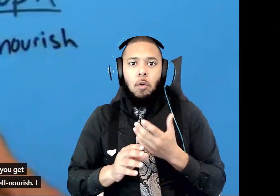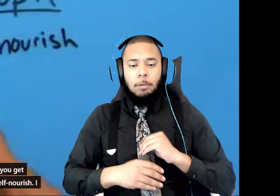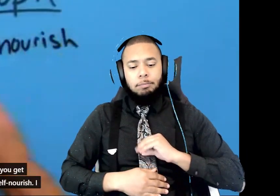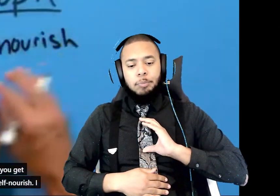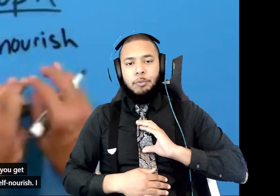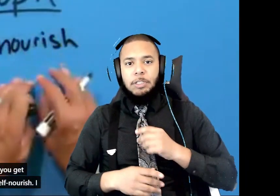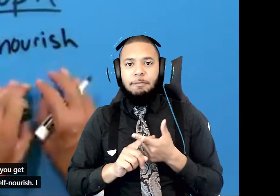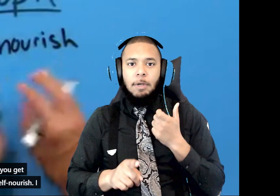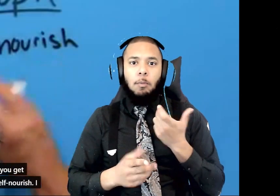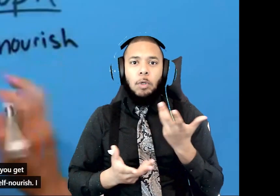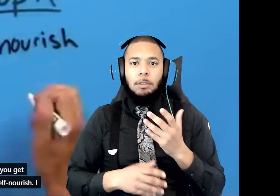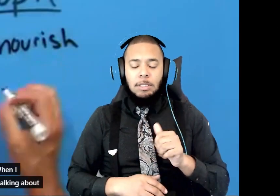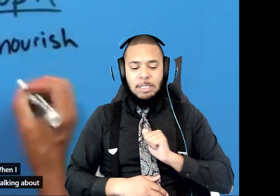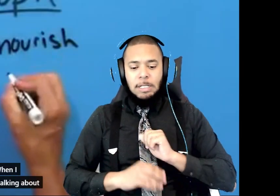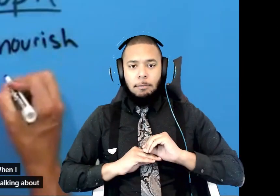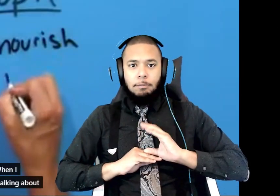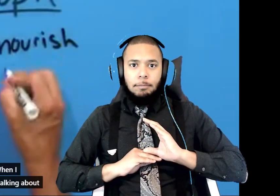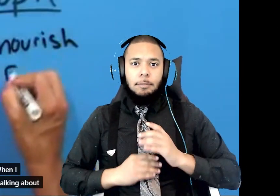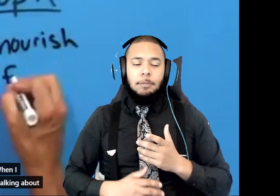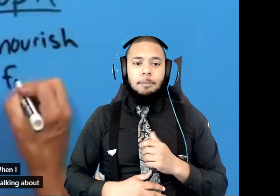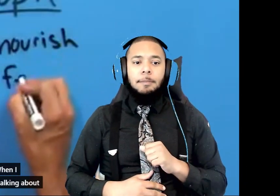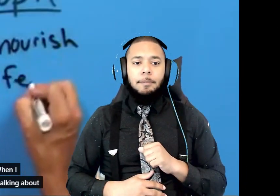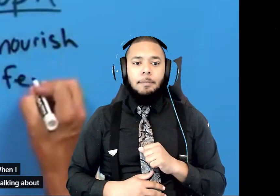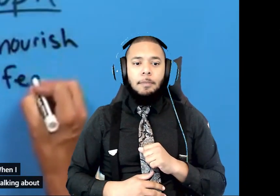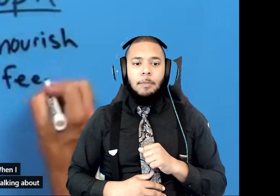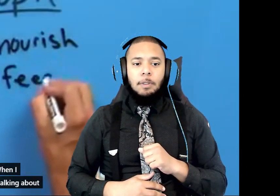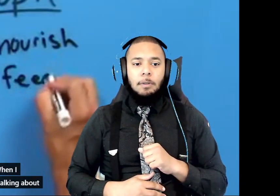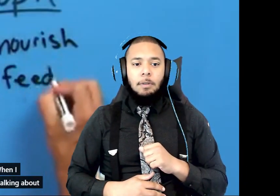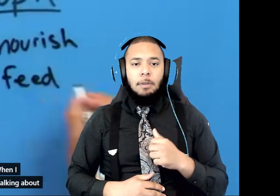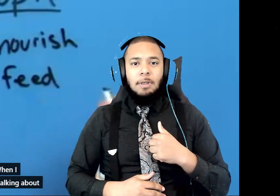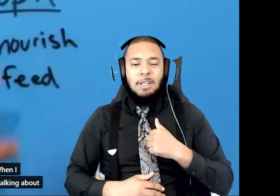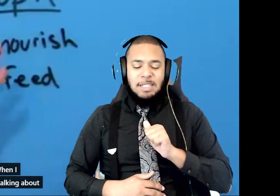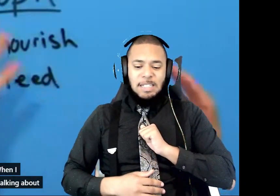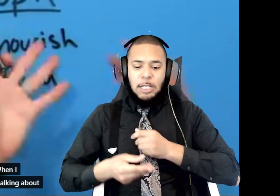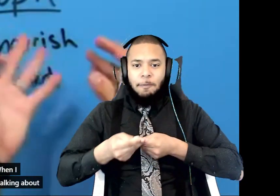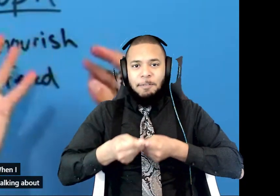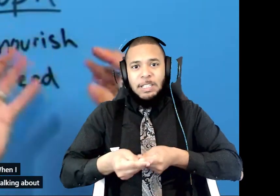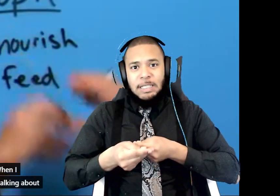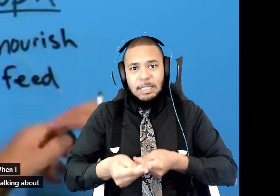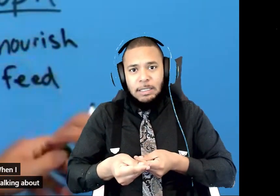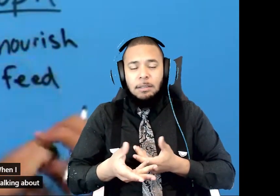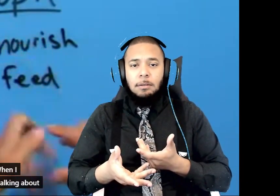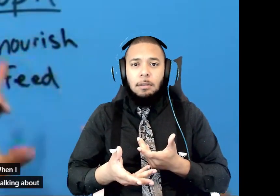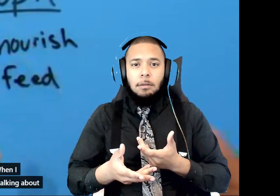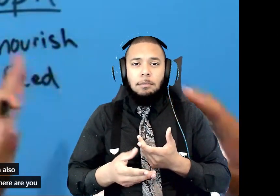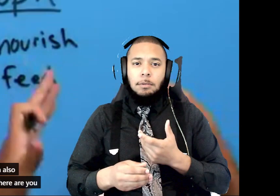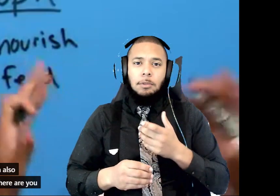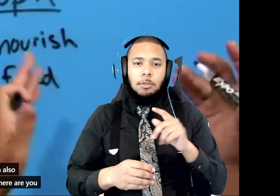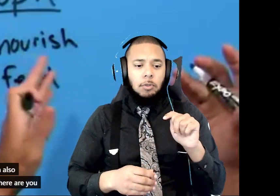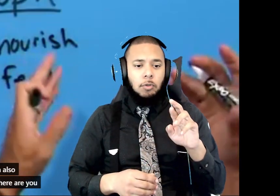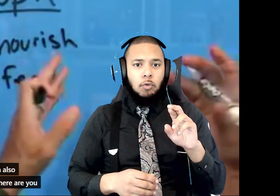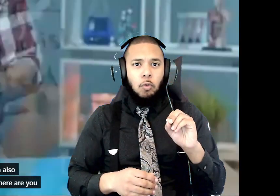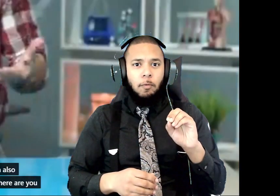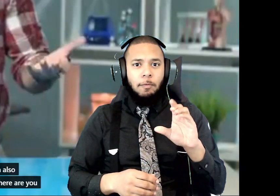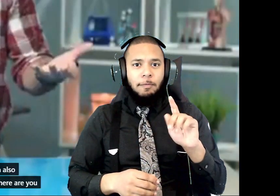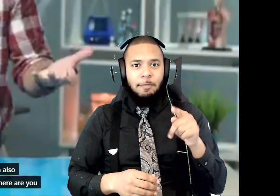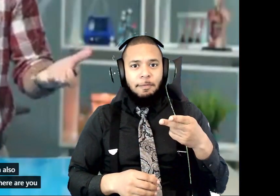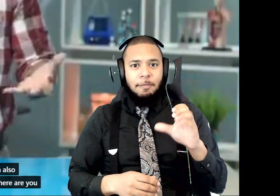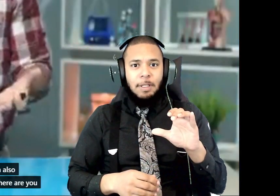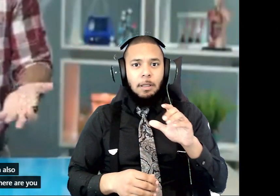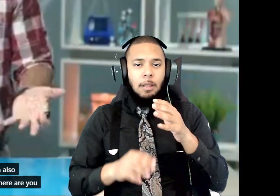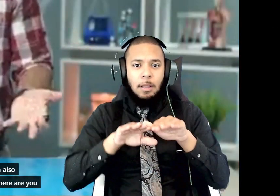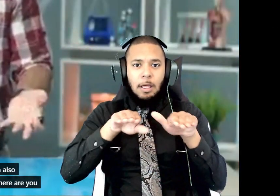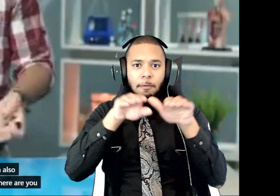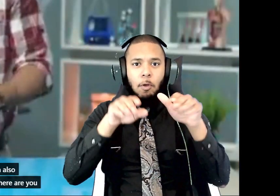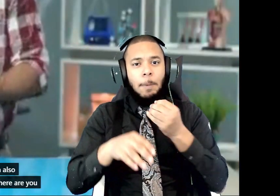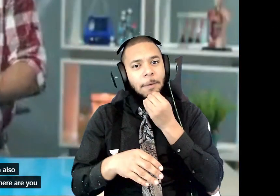So self-nourish, I always say self-feed. When I talk about trophic levels, I'm talking about food level. Well, you can also